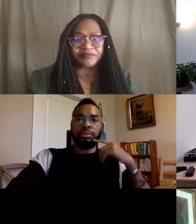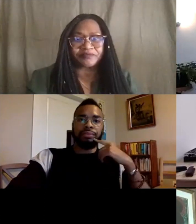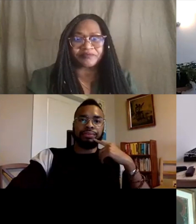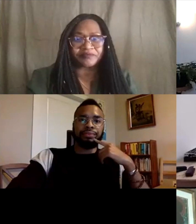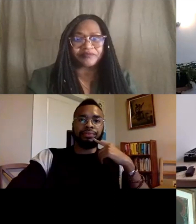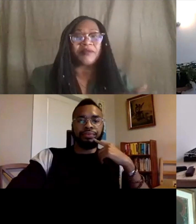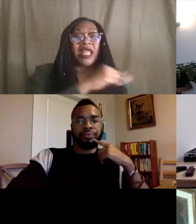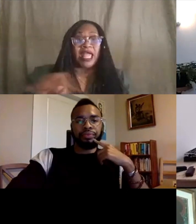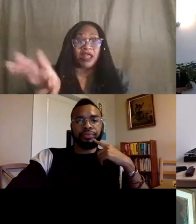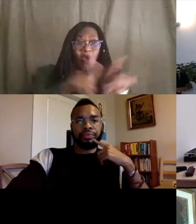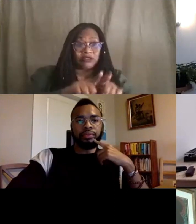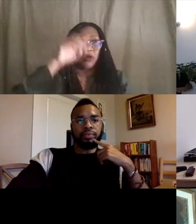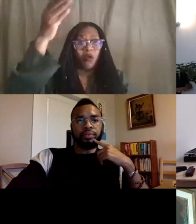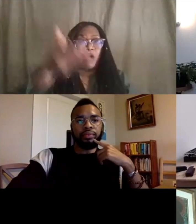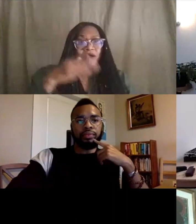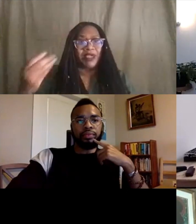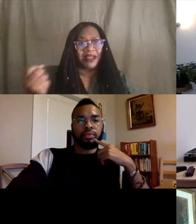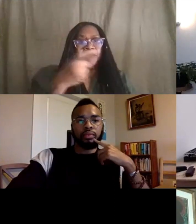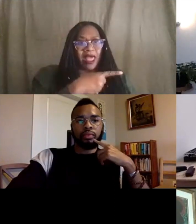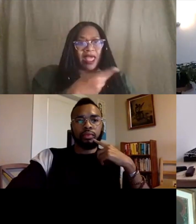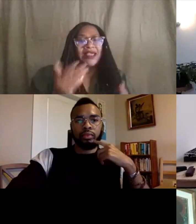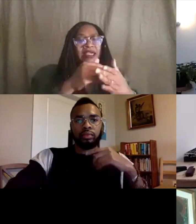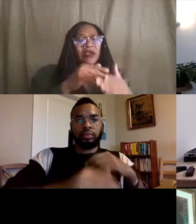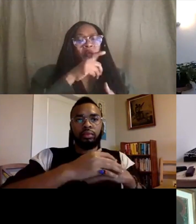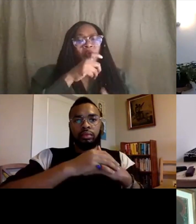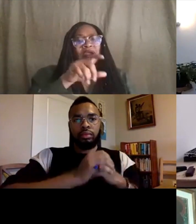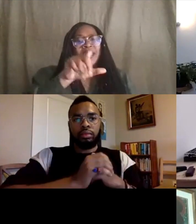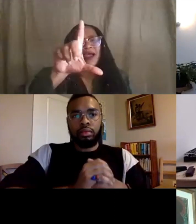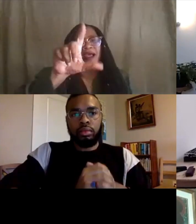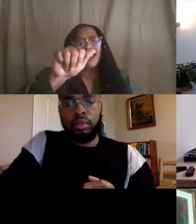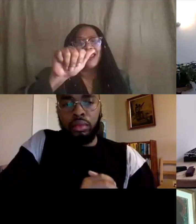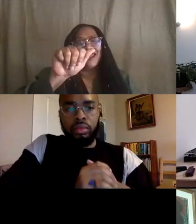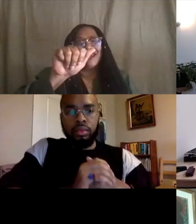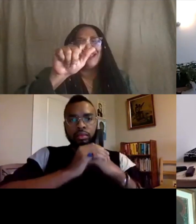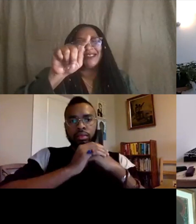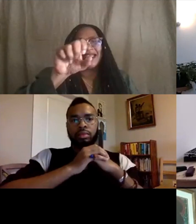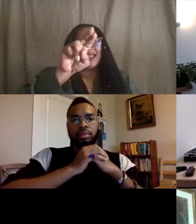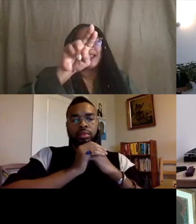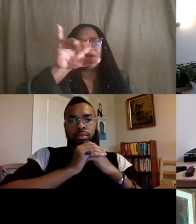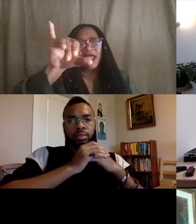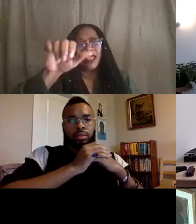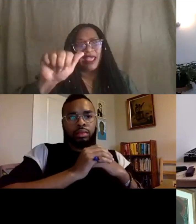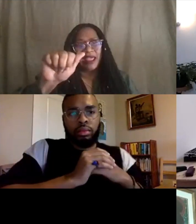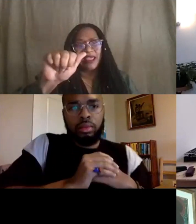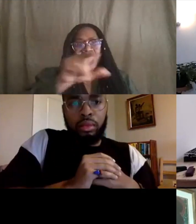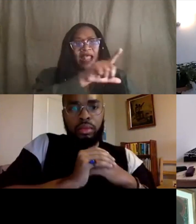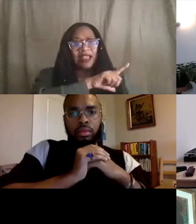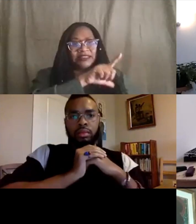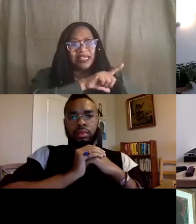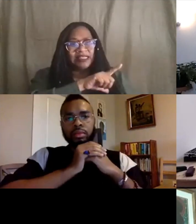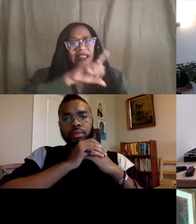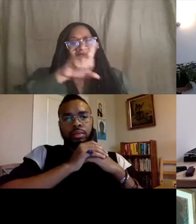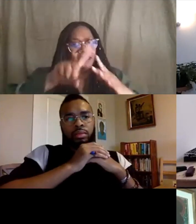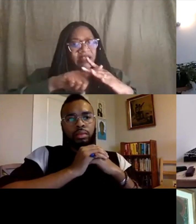back LaTanya. And I want to open up with thinking about LaTanya's opening remarks.